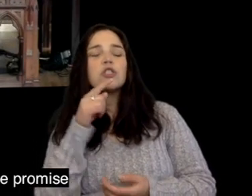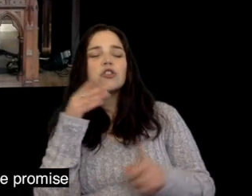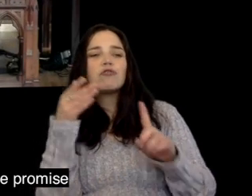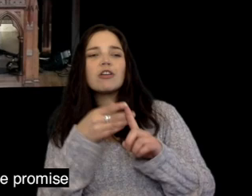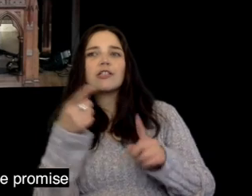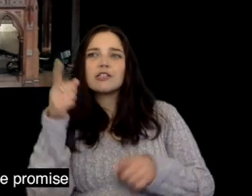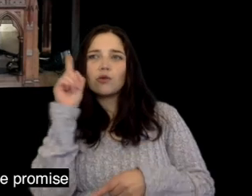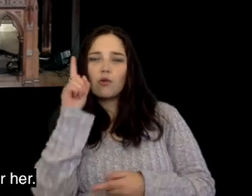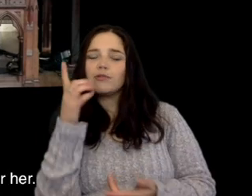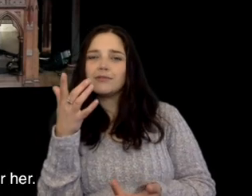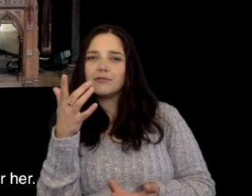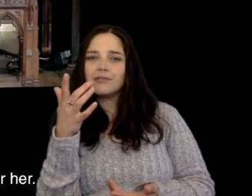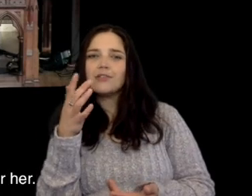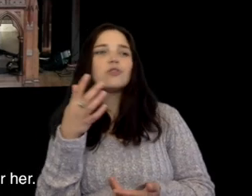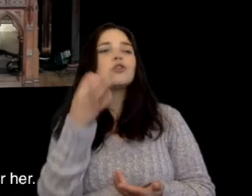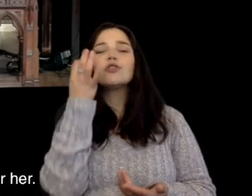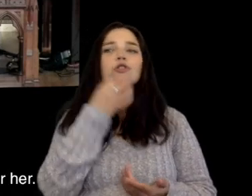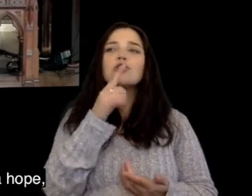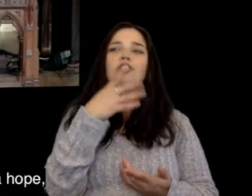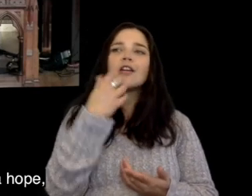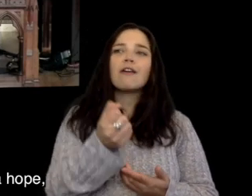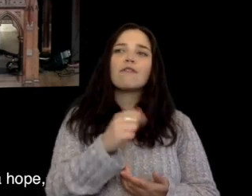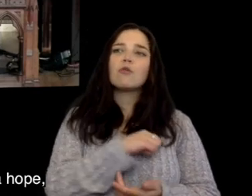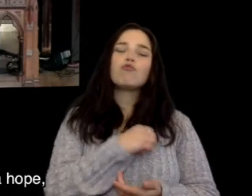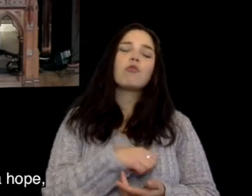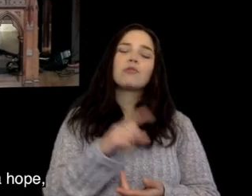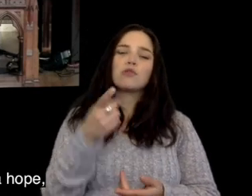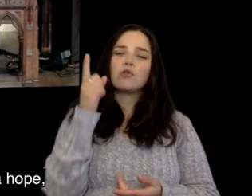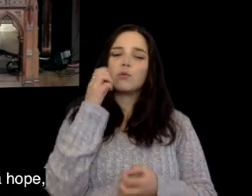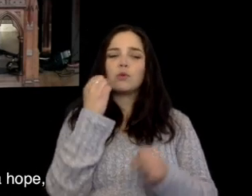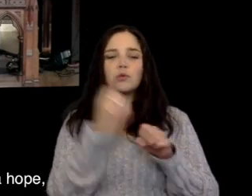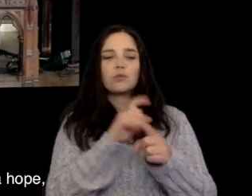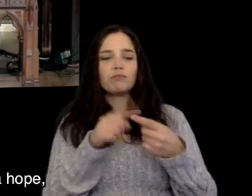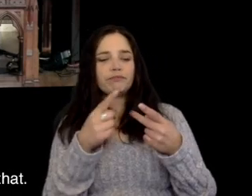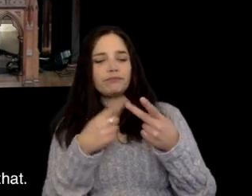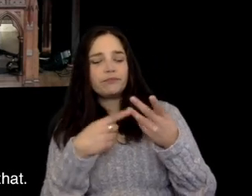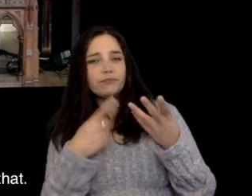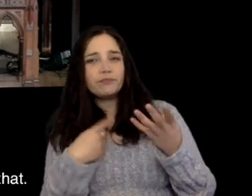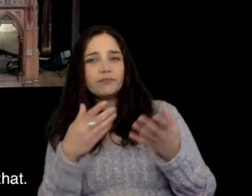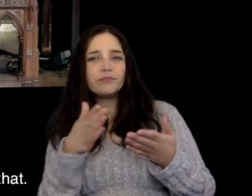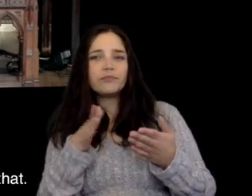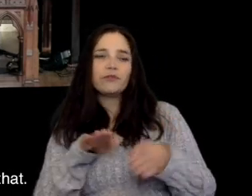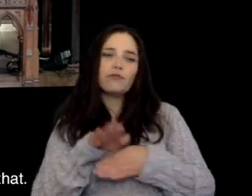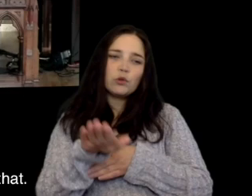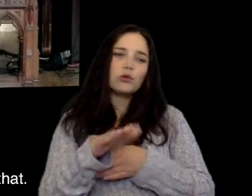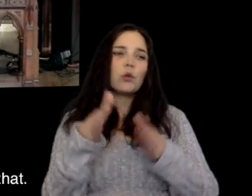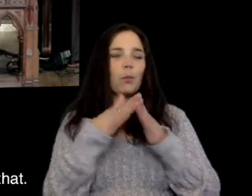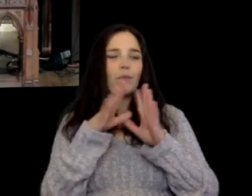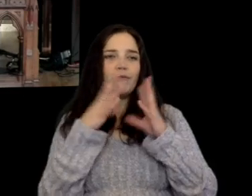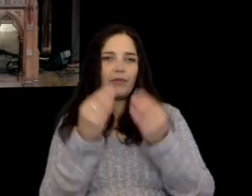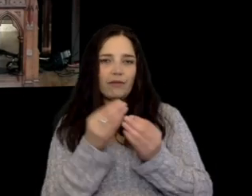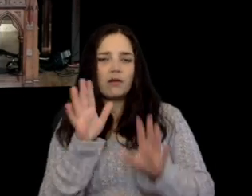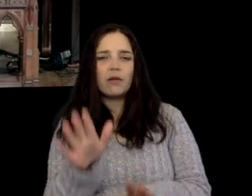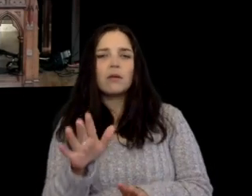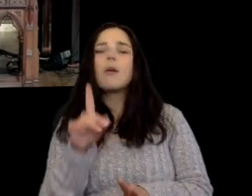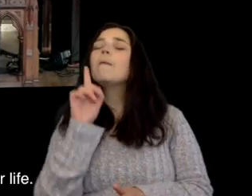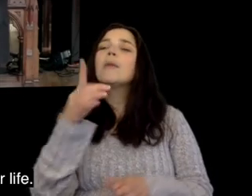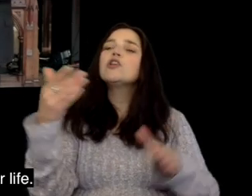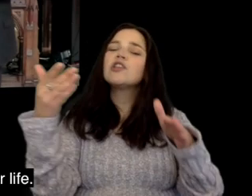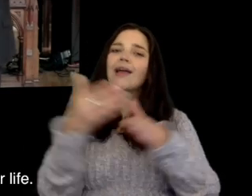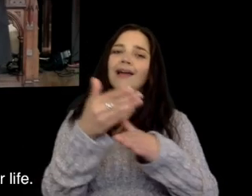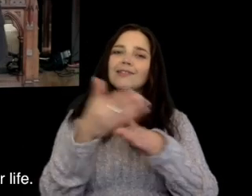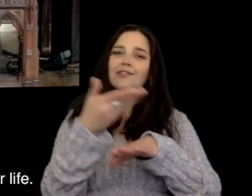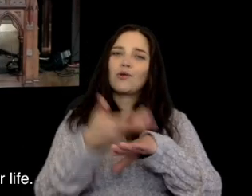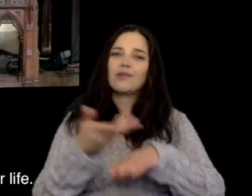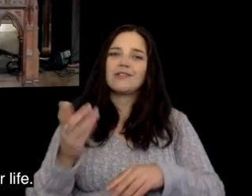she recognizes God. It's not just that she has the promise of what God will do for her, give her a future and a hope. It's that she